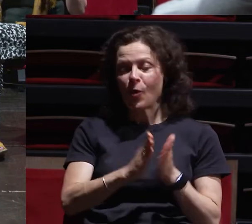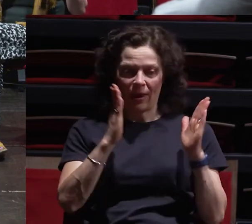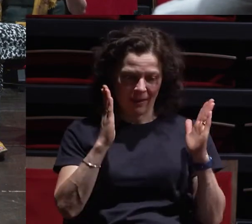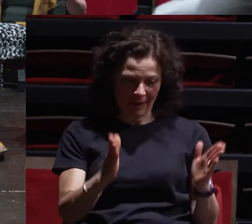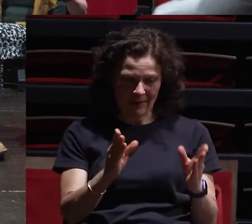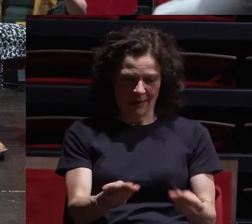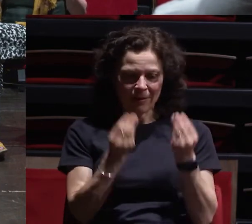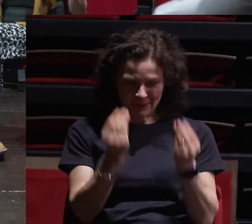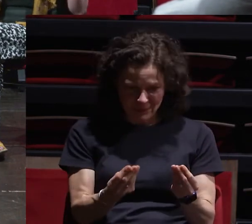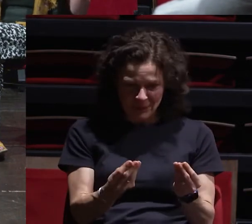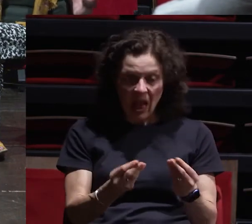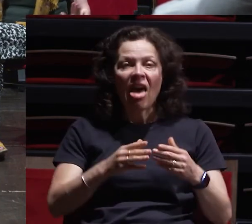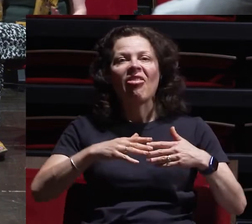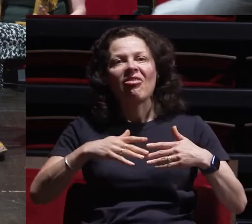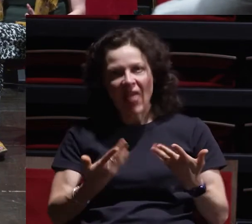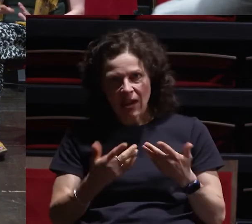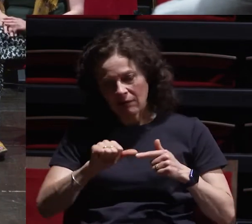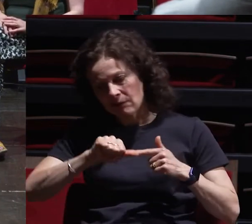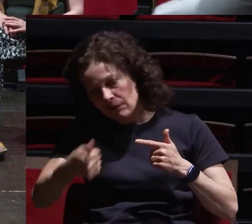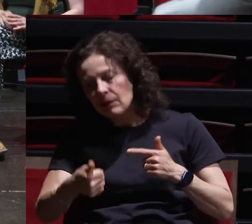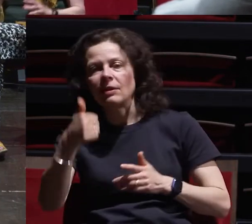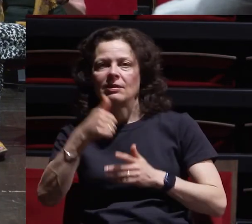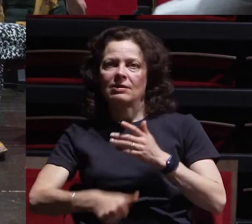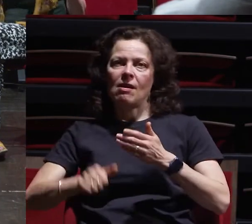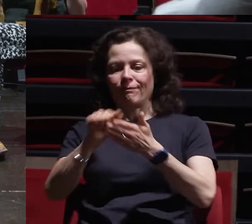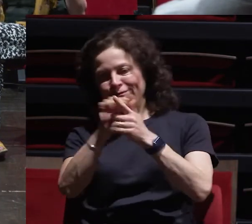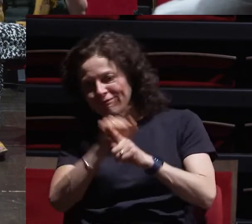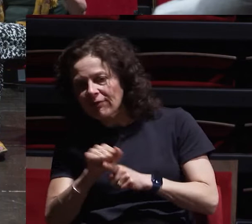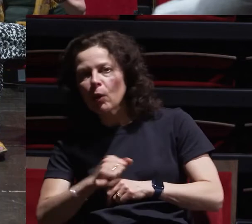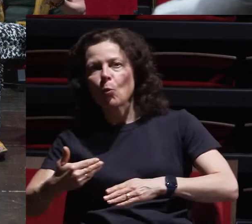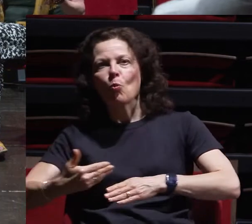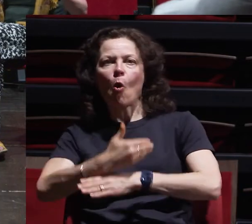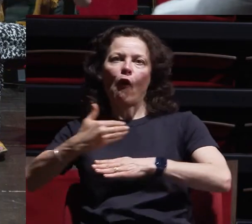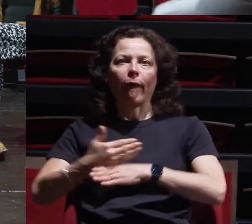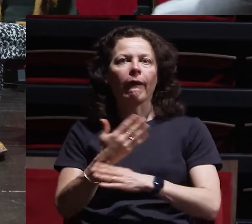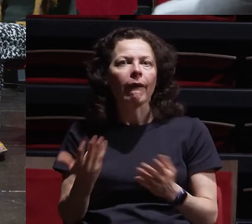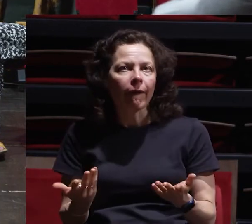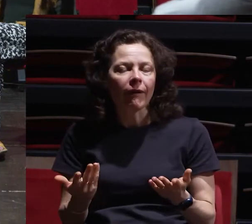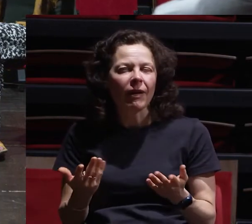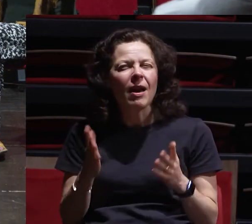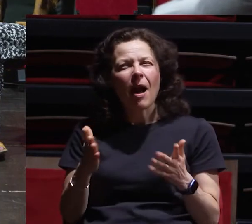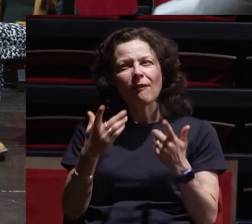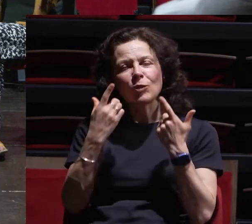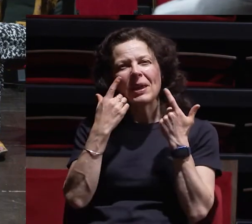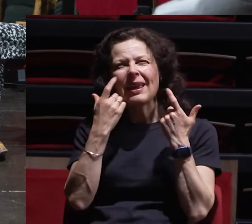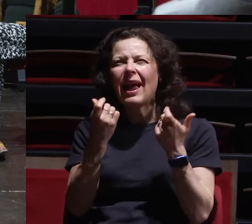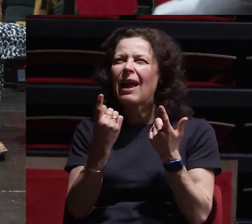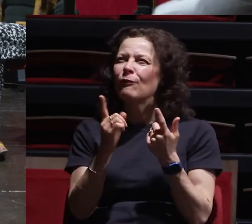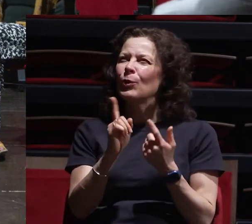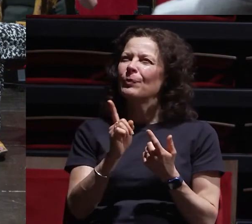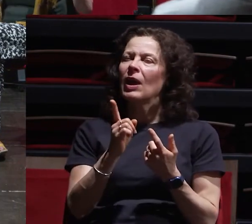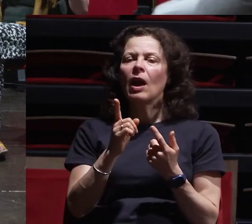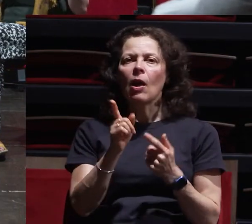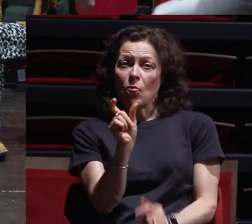me, that's the joy. The work starts then. Yeah. Because then I have to try and understand what I've... Because there's also, I feel like there's